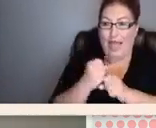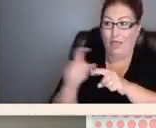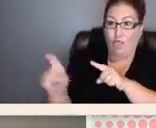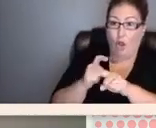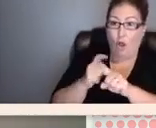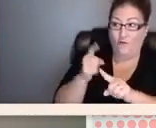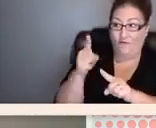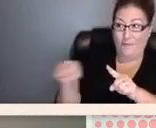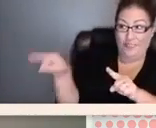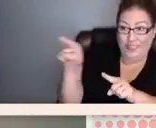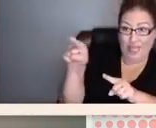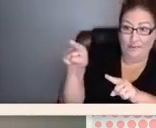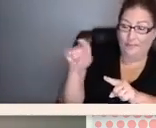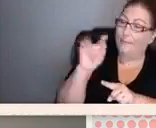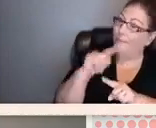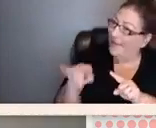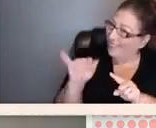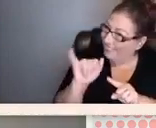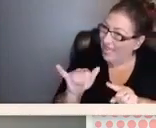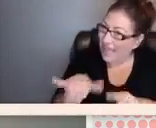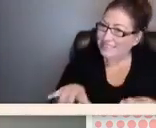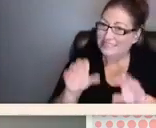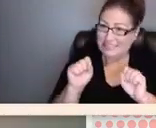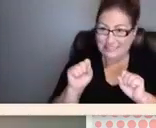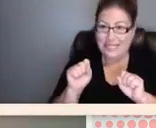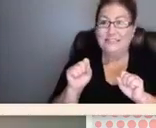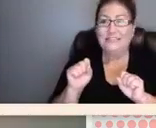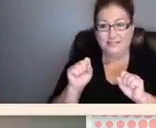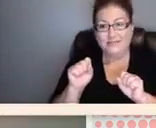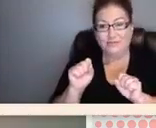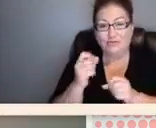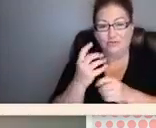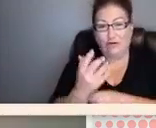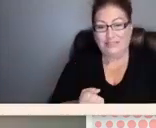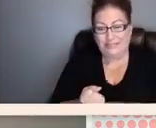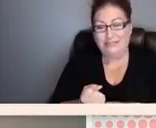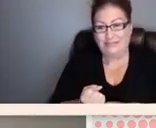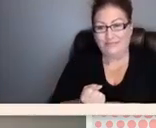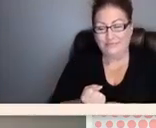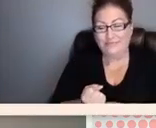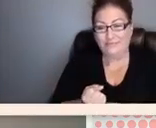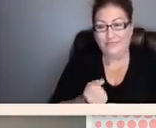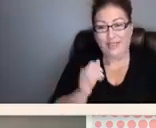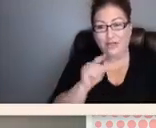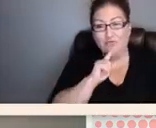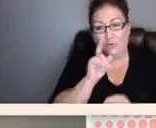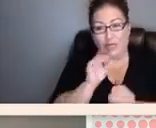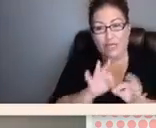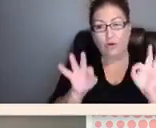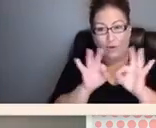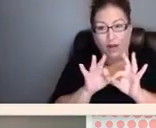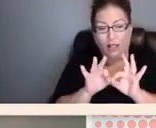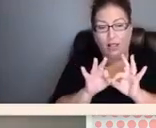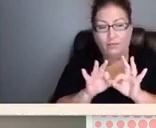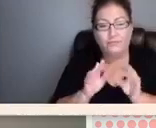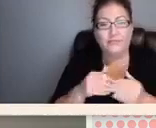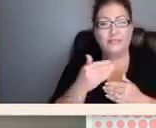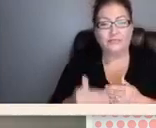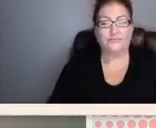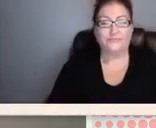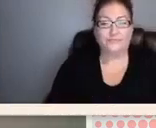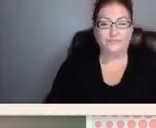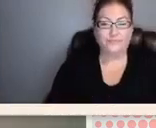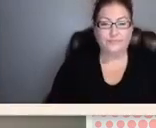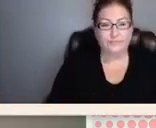that takes developing trust, and that is so critical. Next slide.